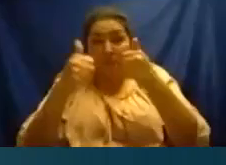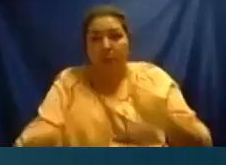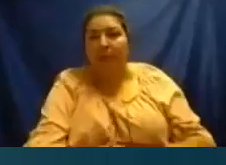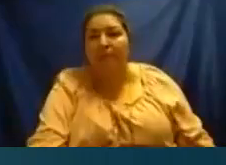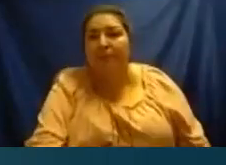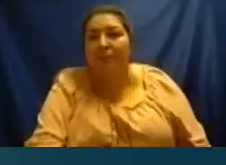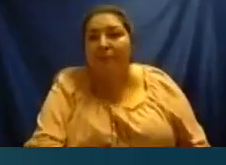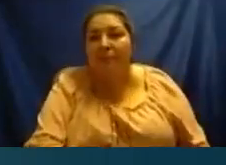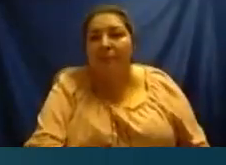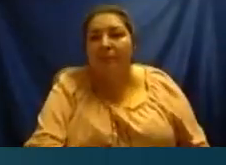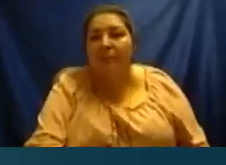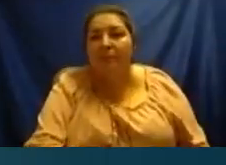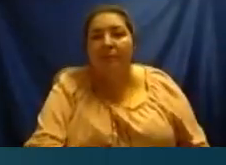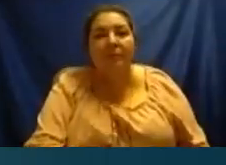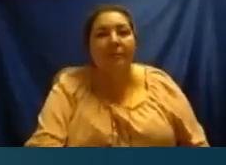Okay.